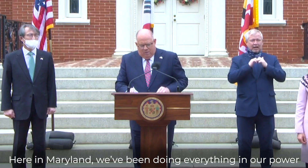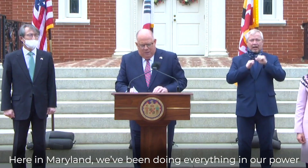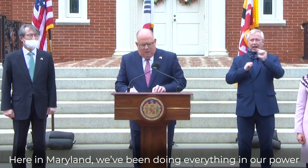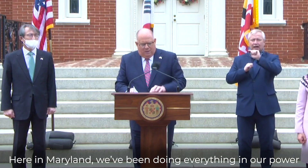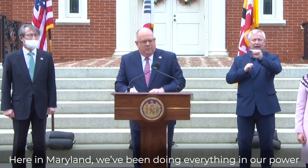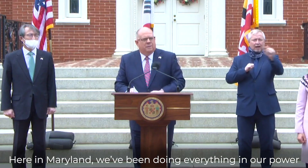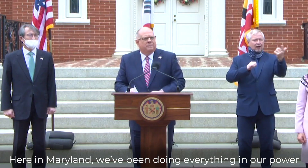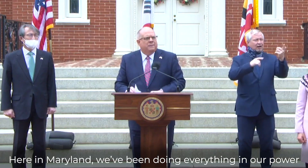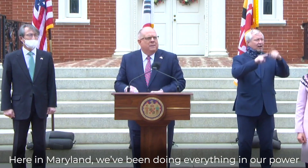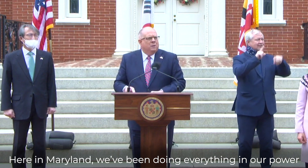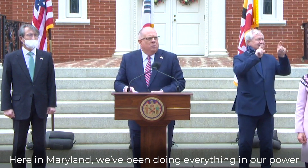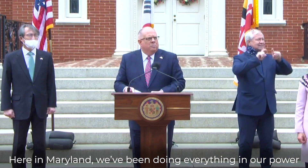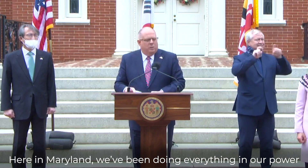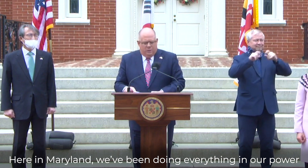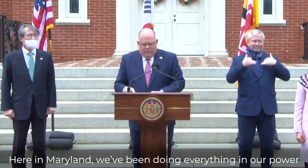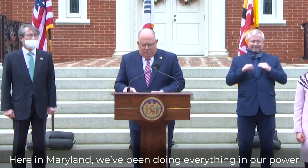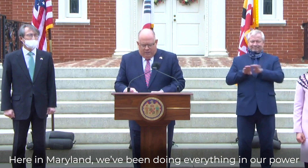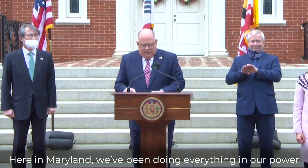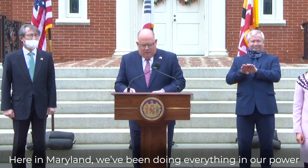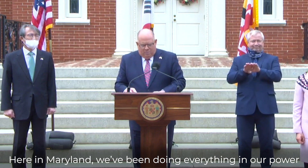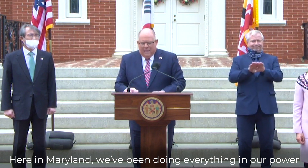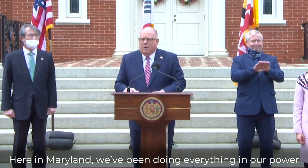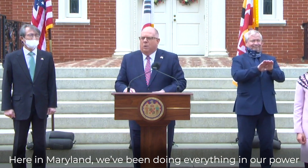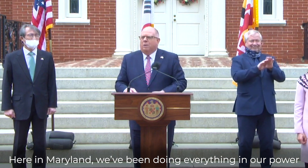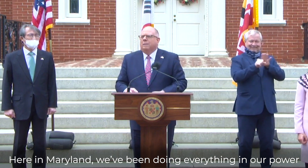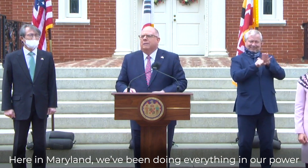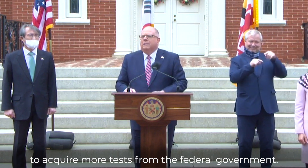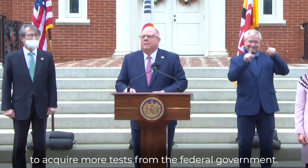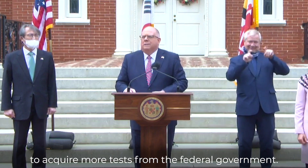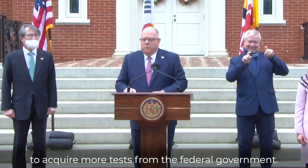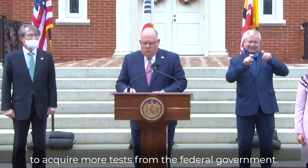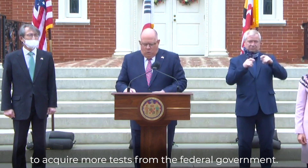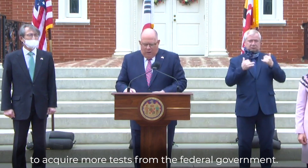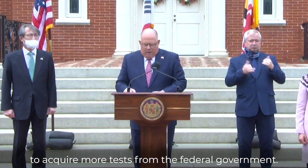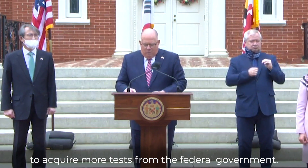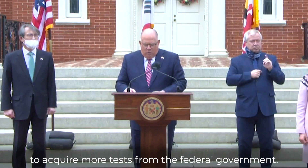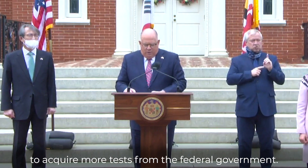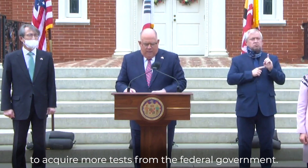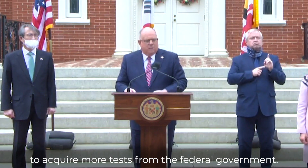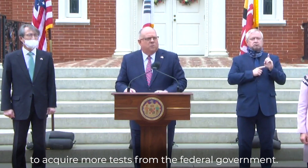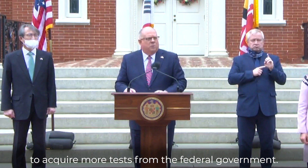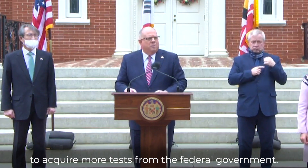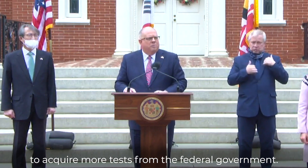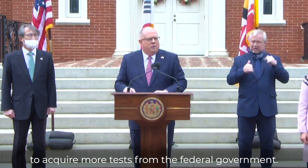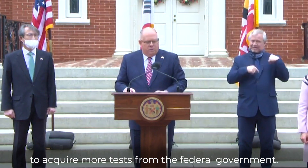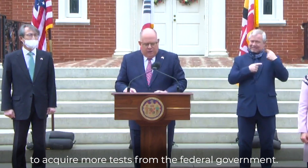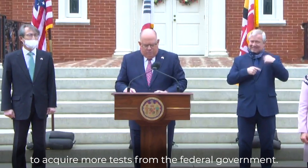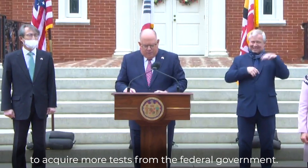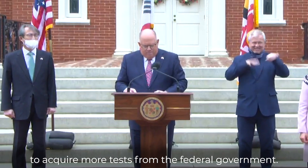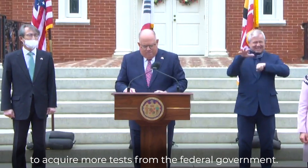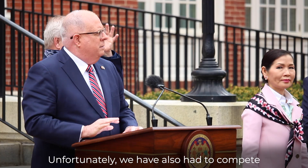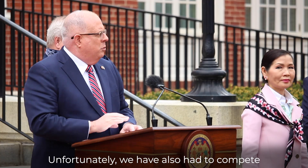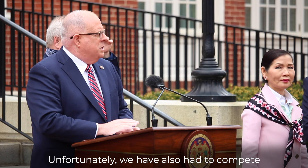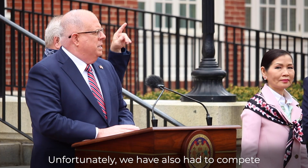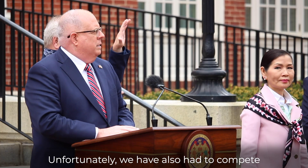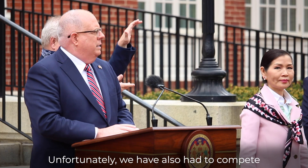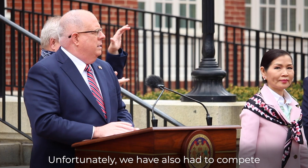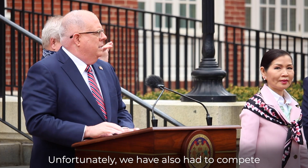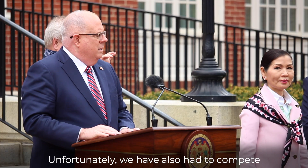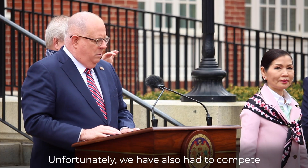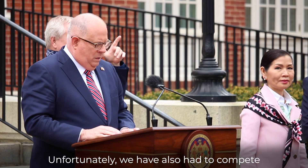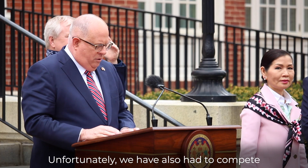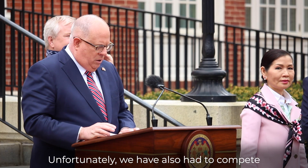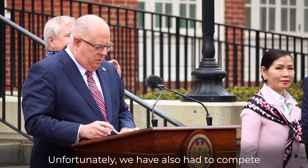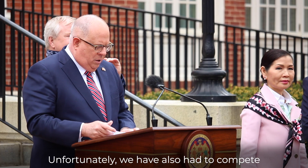testing. Here in Maryland, we've been doing everything in our power to acquire more tests from the federal government.